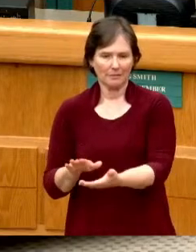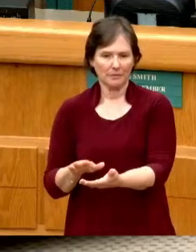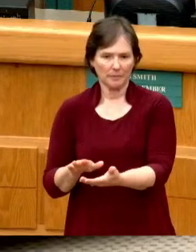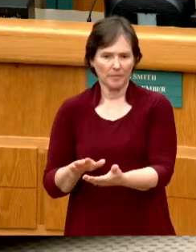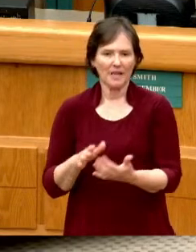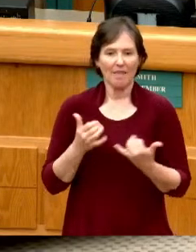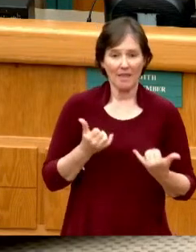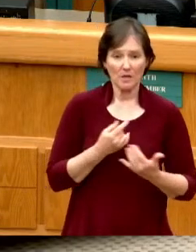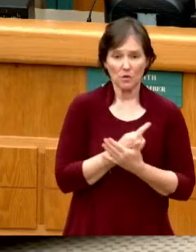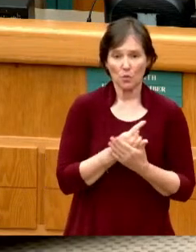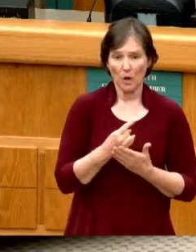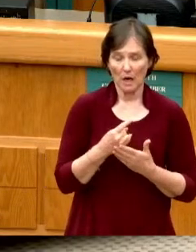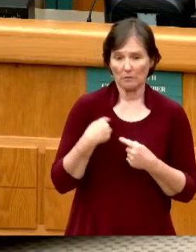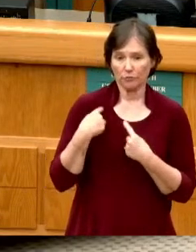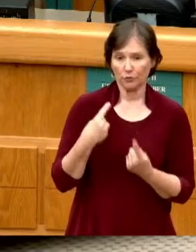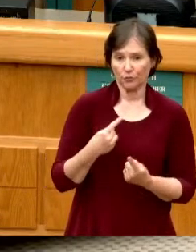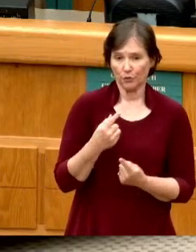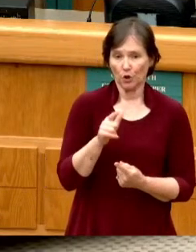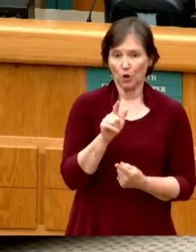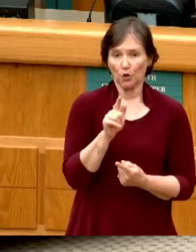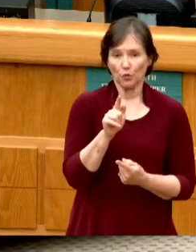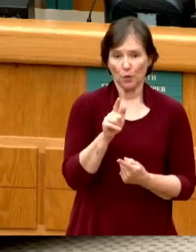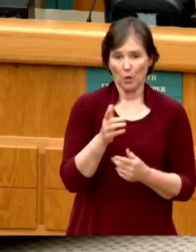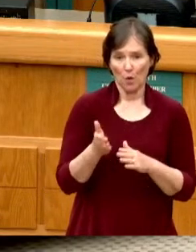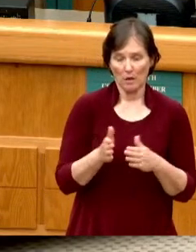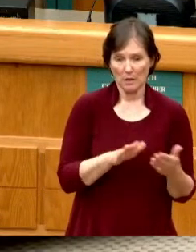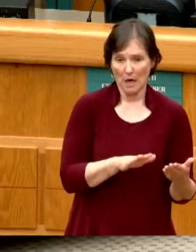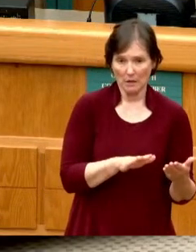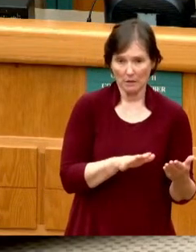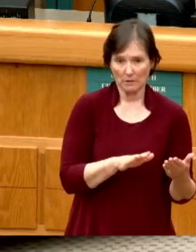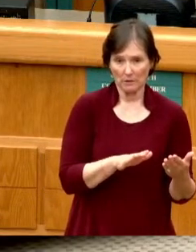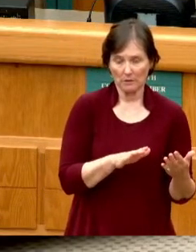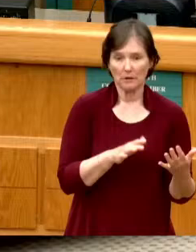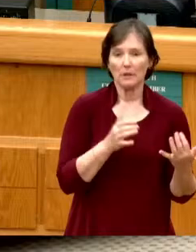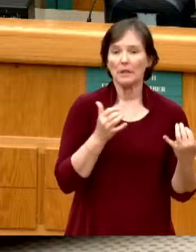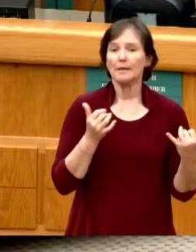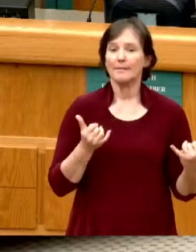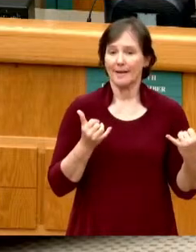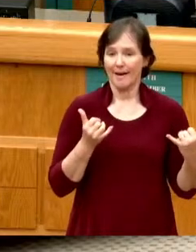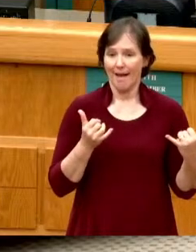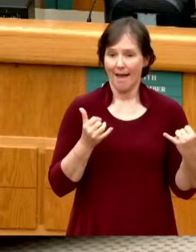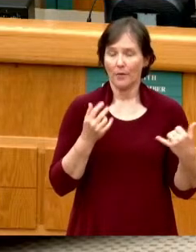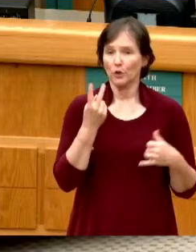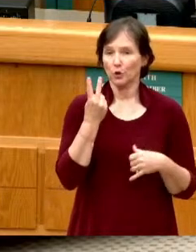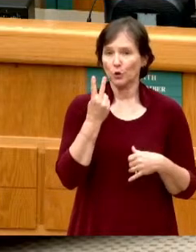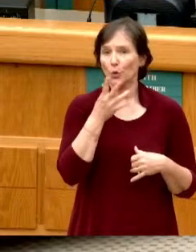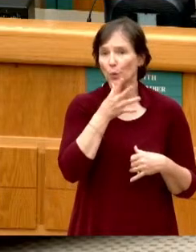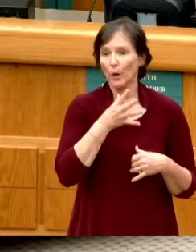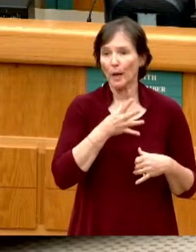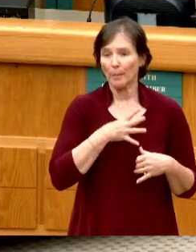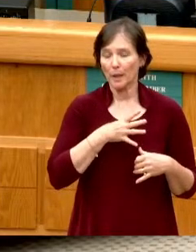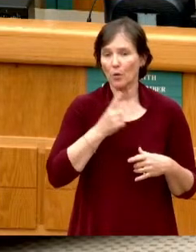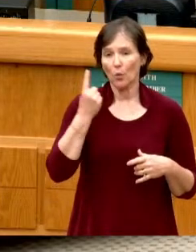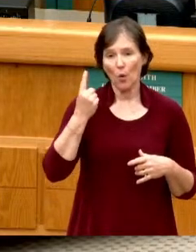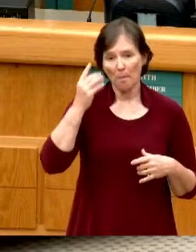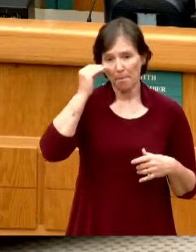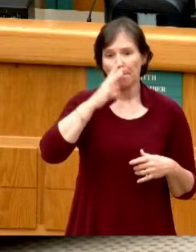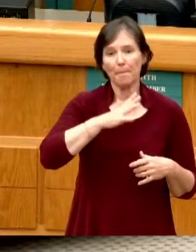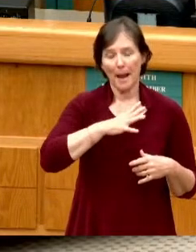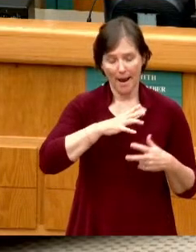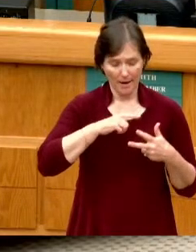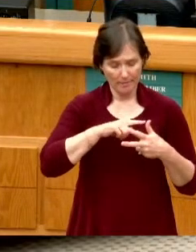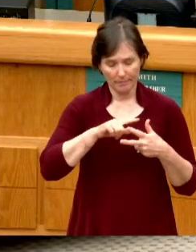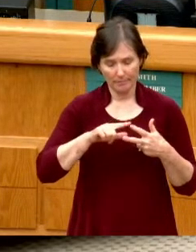21 deaths due to COVID-19. Today, there was 2 females, 1 male in their 50s and